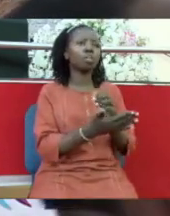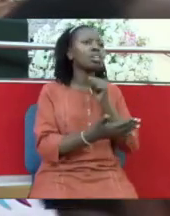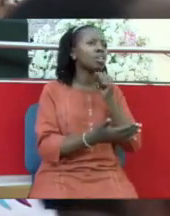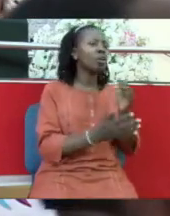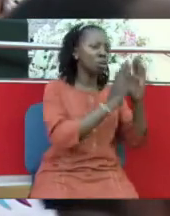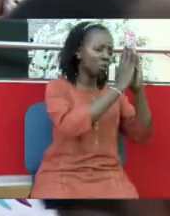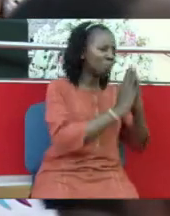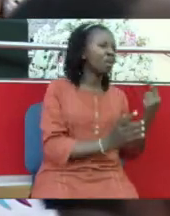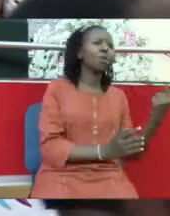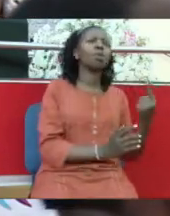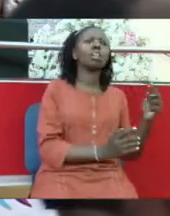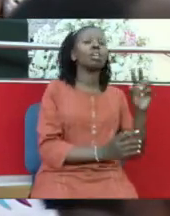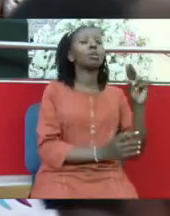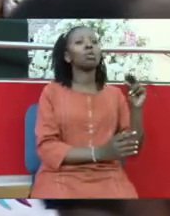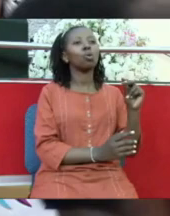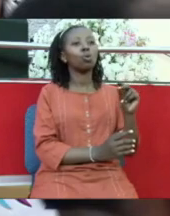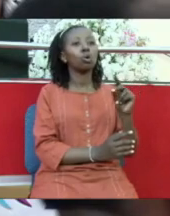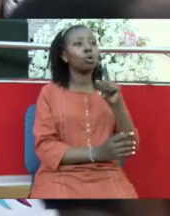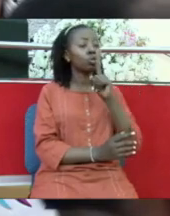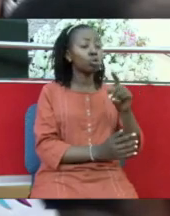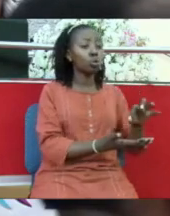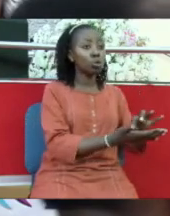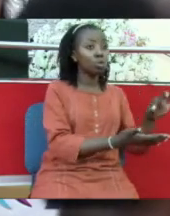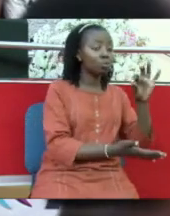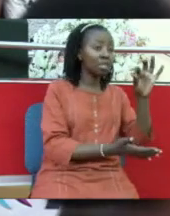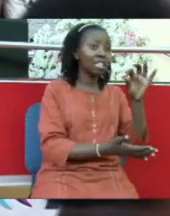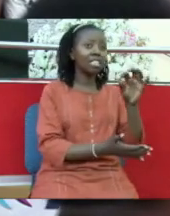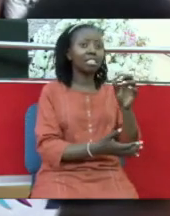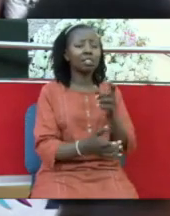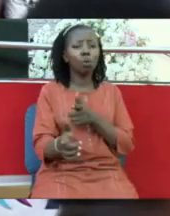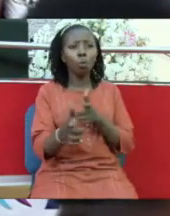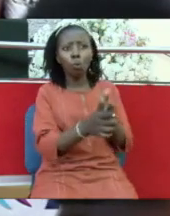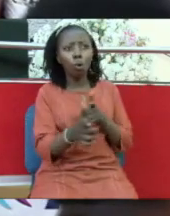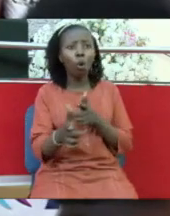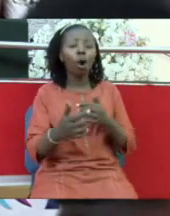So spiritual warfare has both the spiritual.